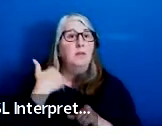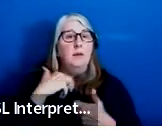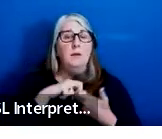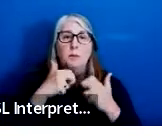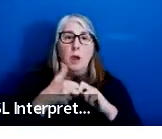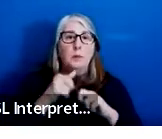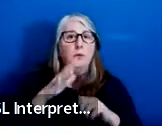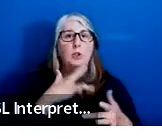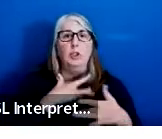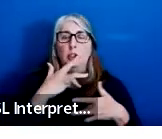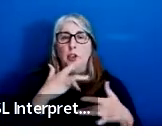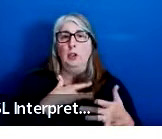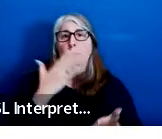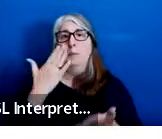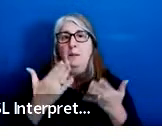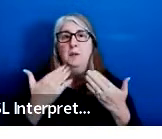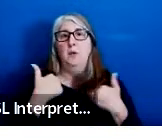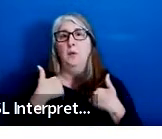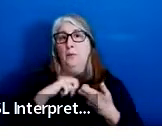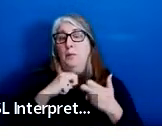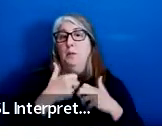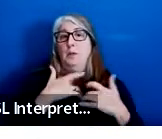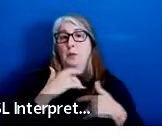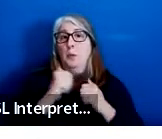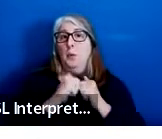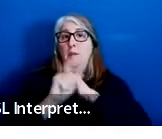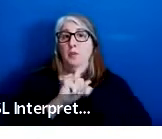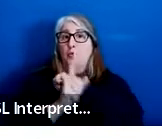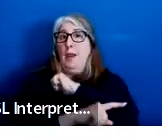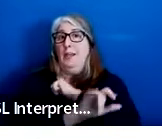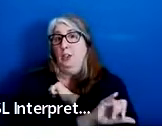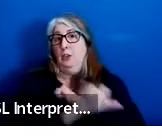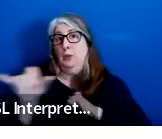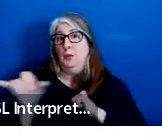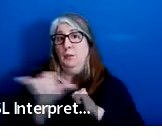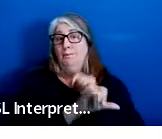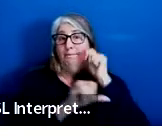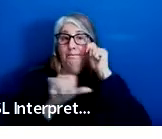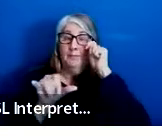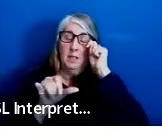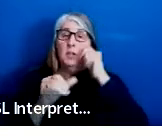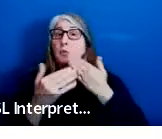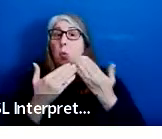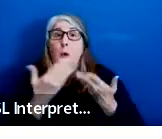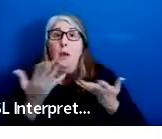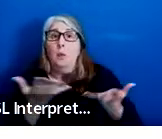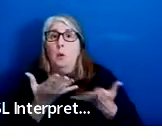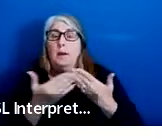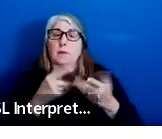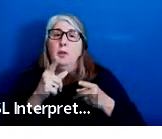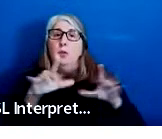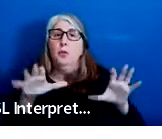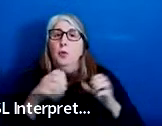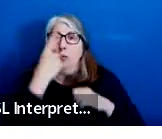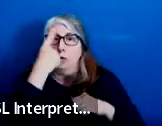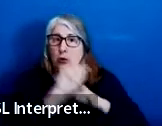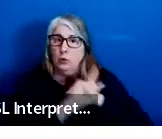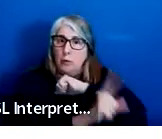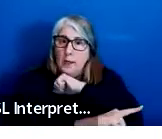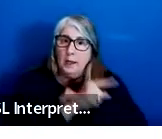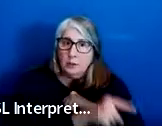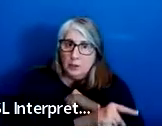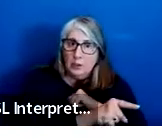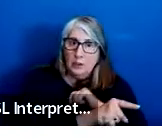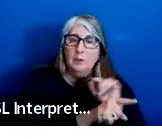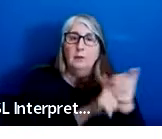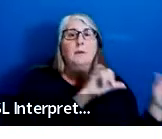with that, you probably have problems and concerns with your trash as well. So whatever efforts you take to remediate or